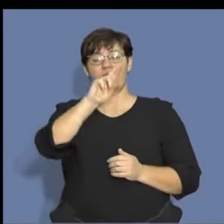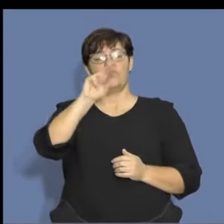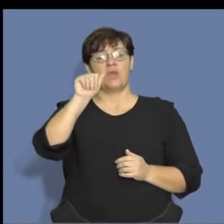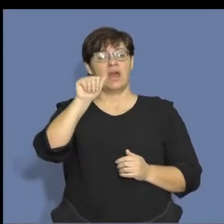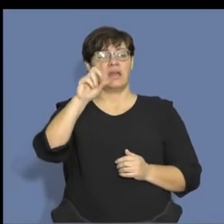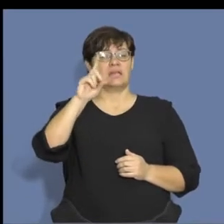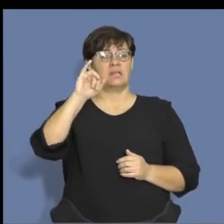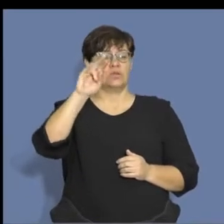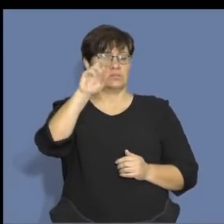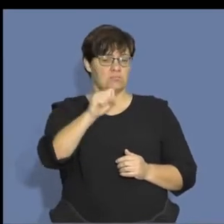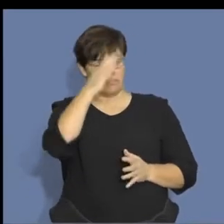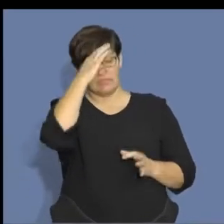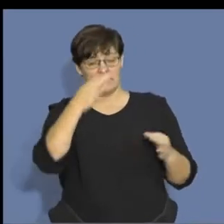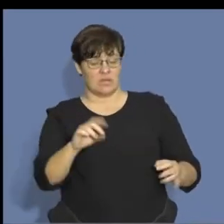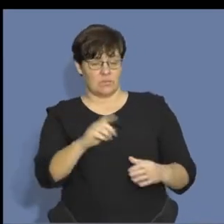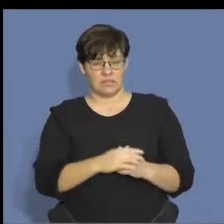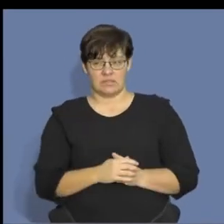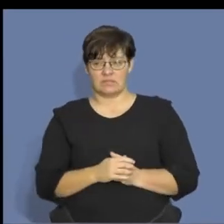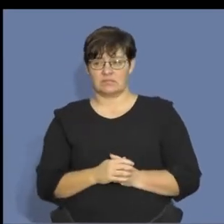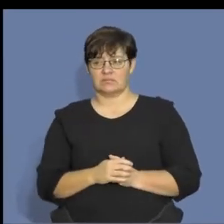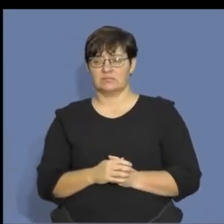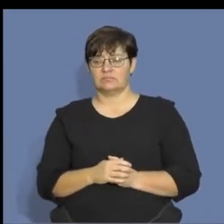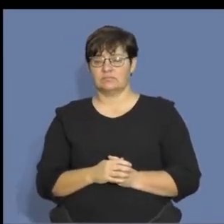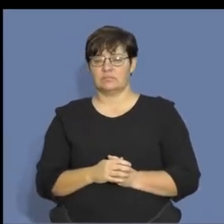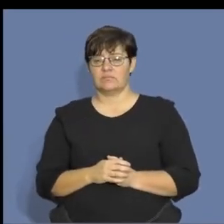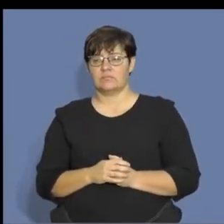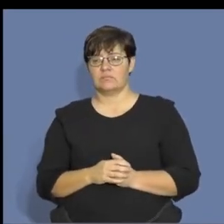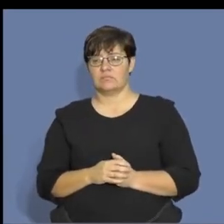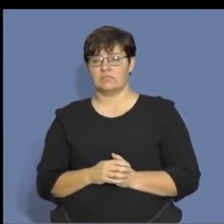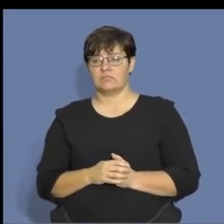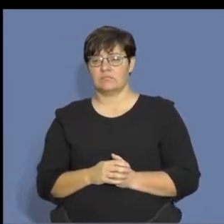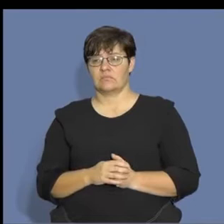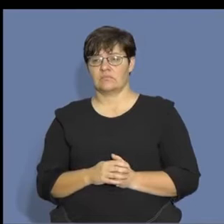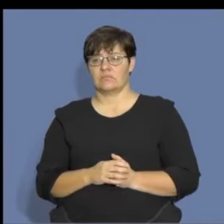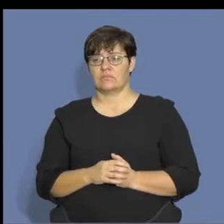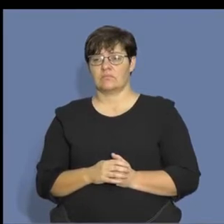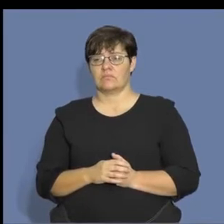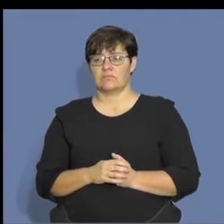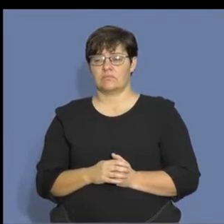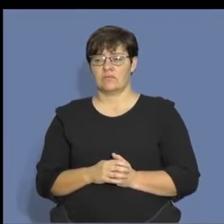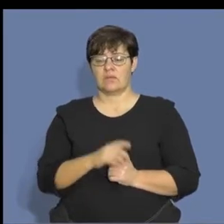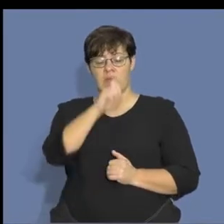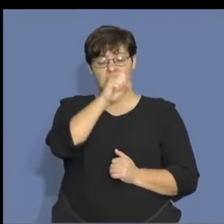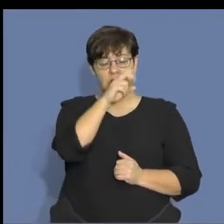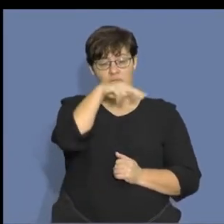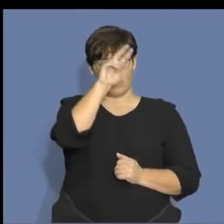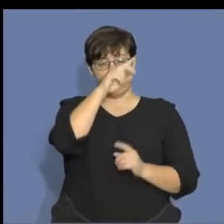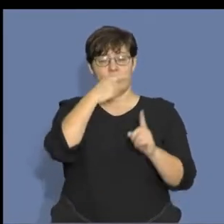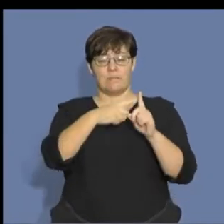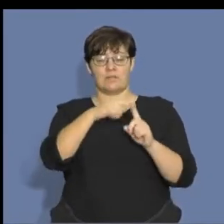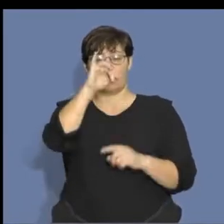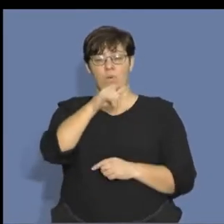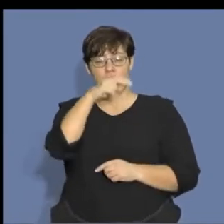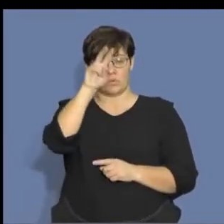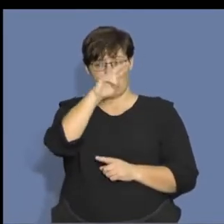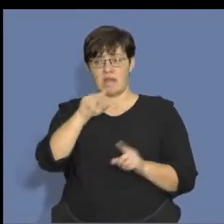well, what did we decide? We decided that the form our circle is going to come in is going to be x squared plus y squared